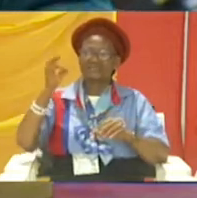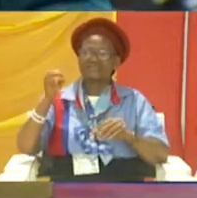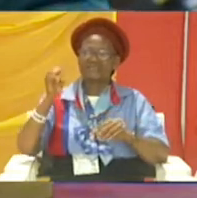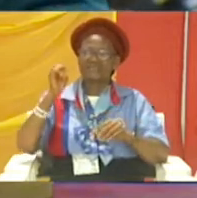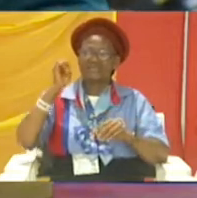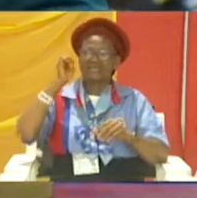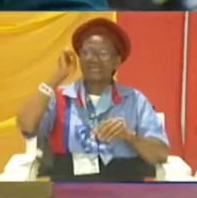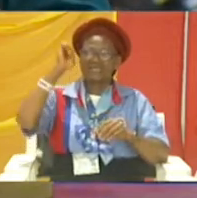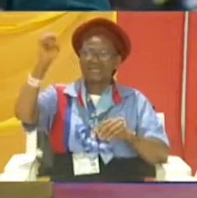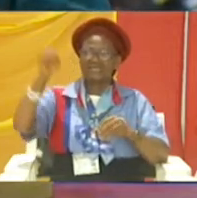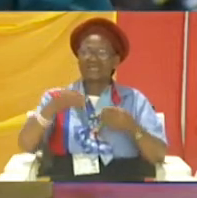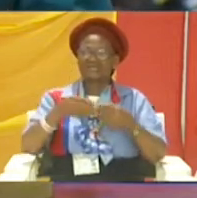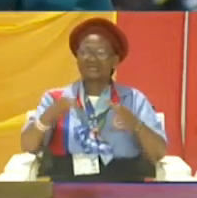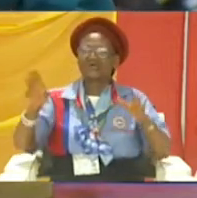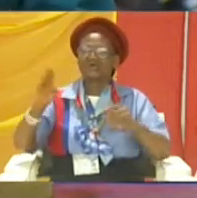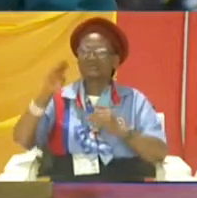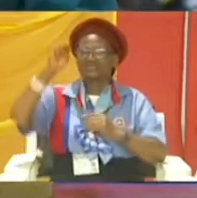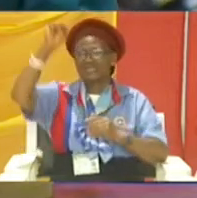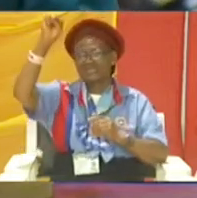lost him.